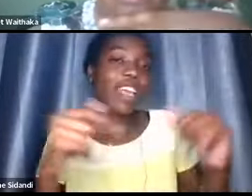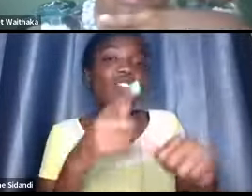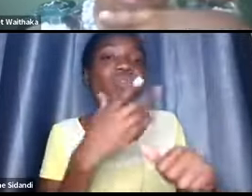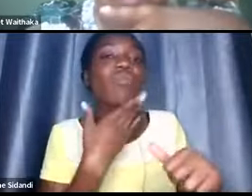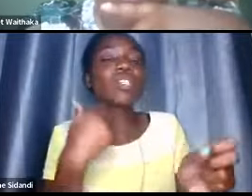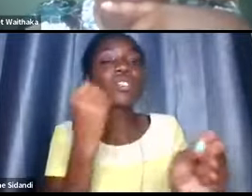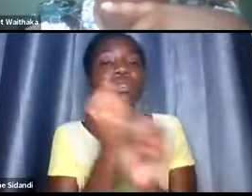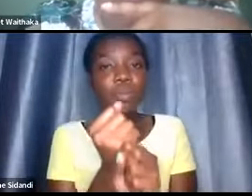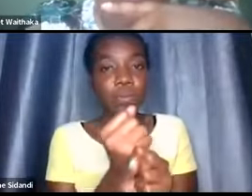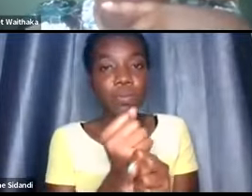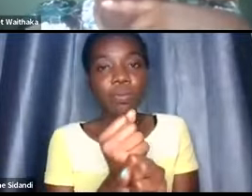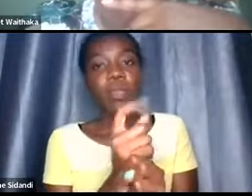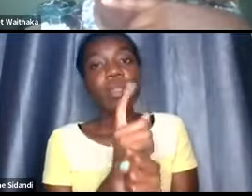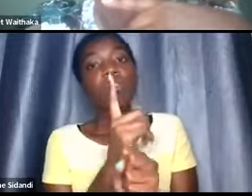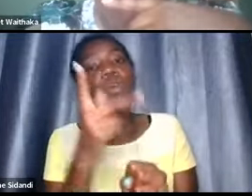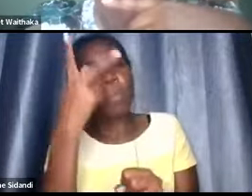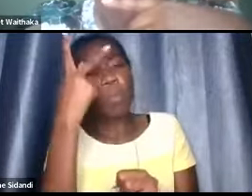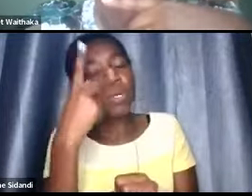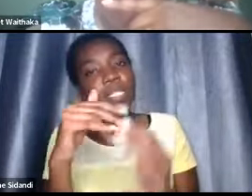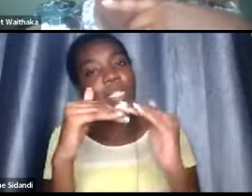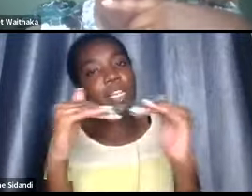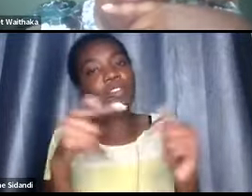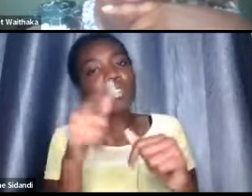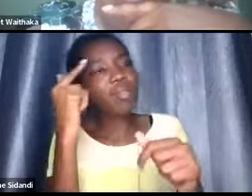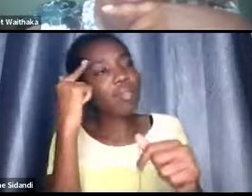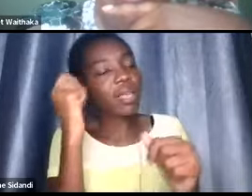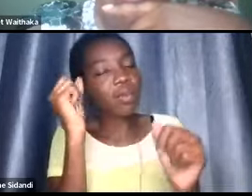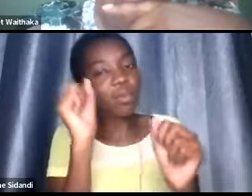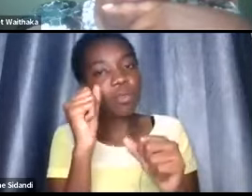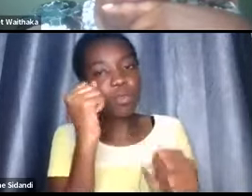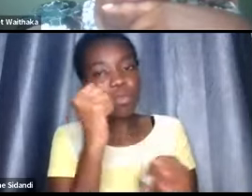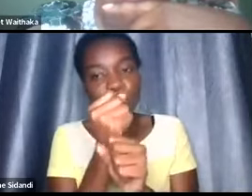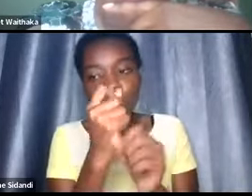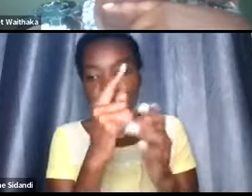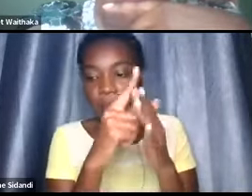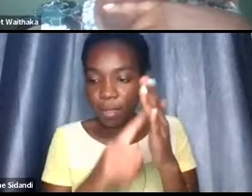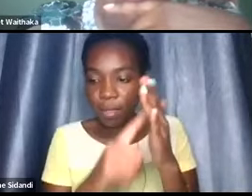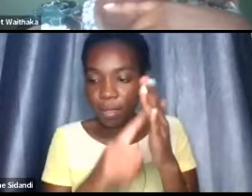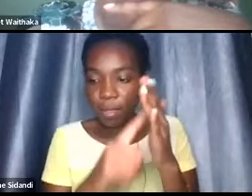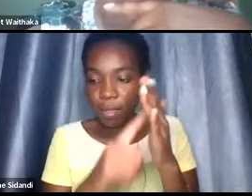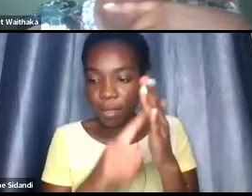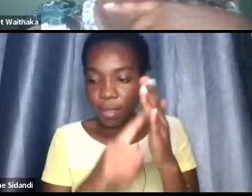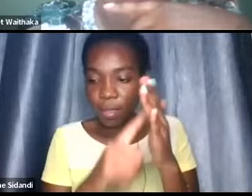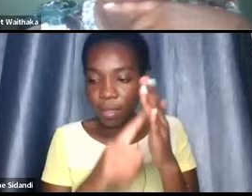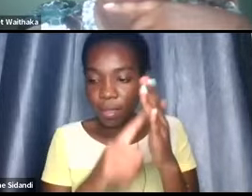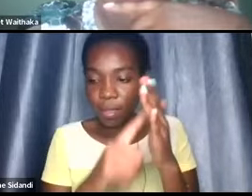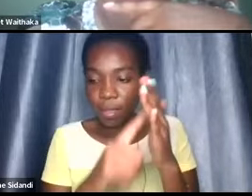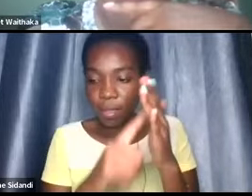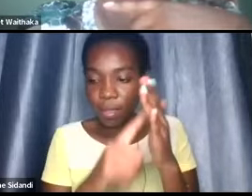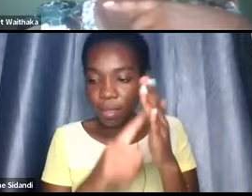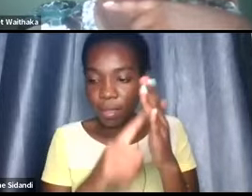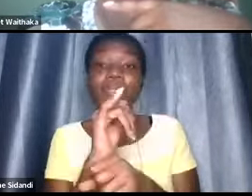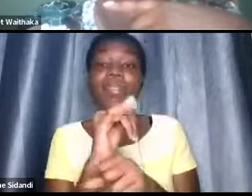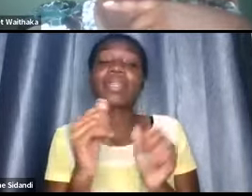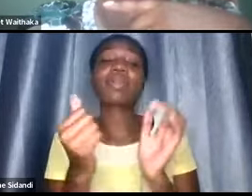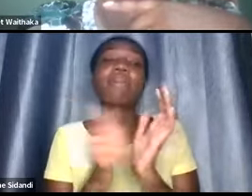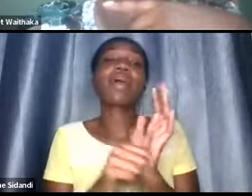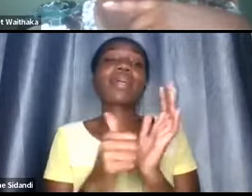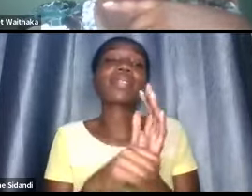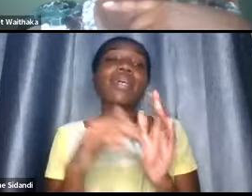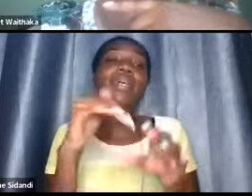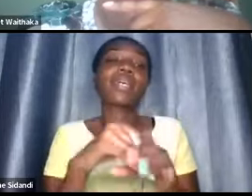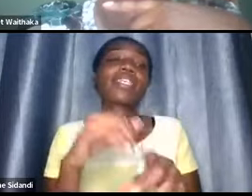at your level, at policy level, what do you think should be done to streamline such matters within our schools, our